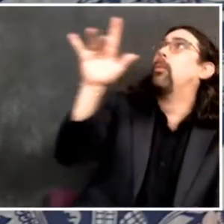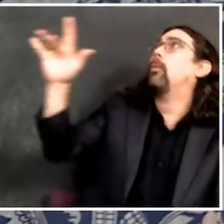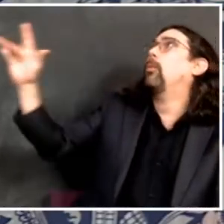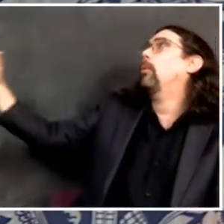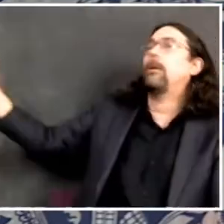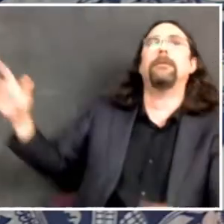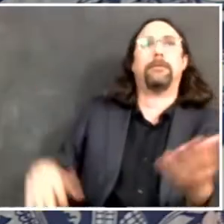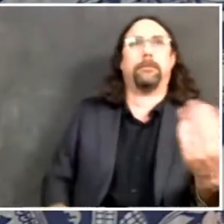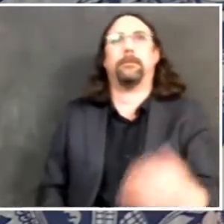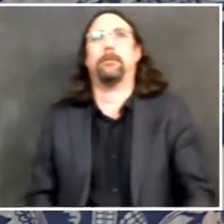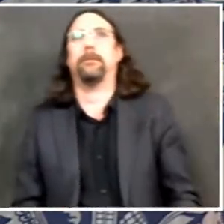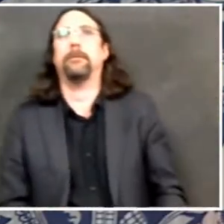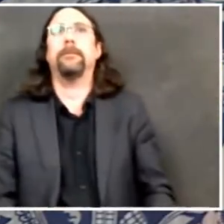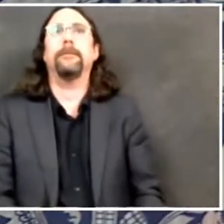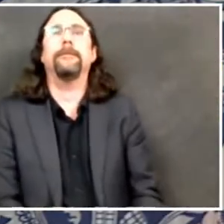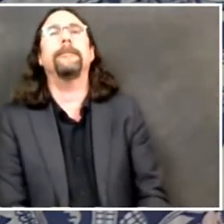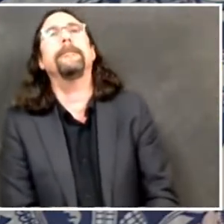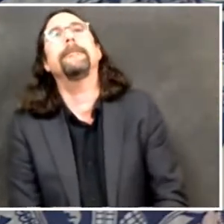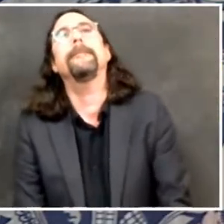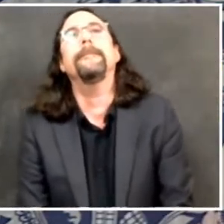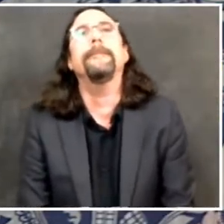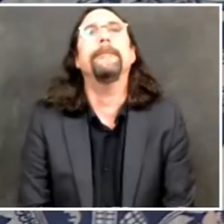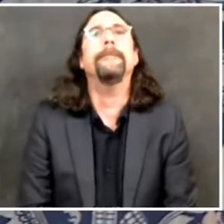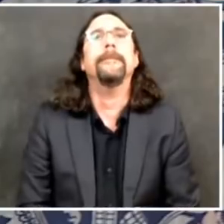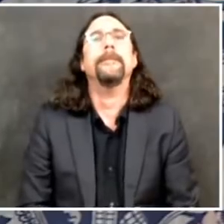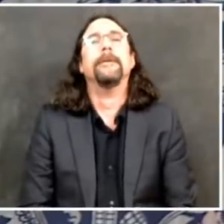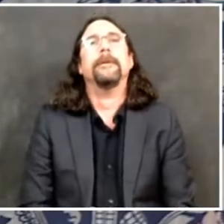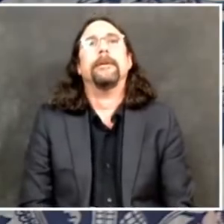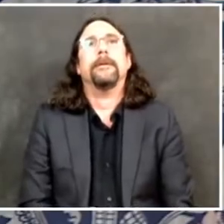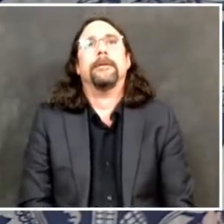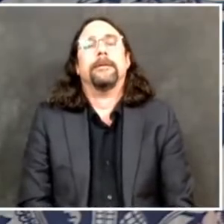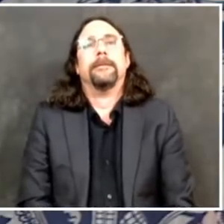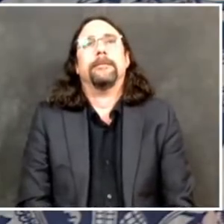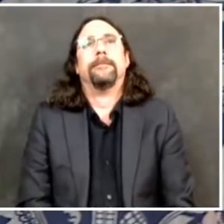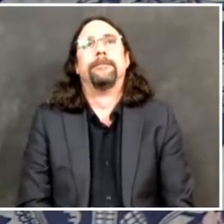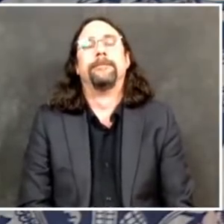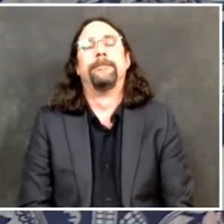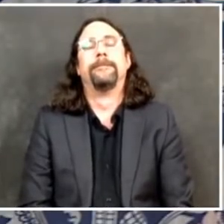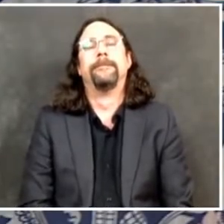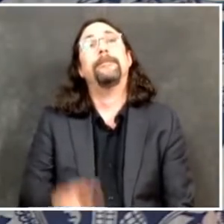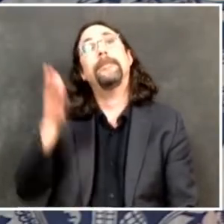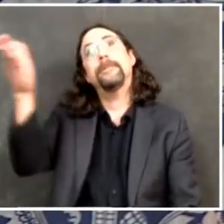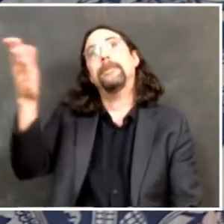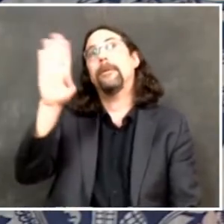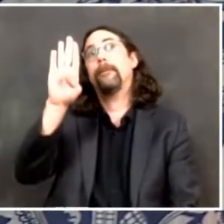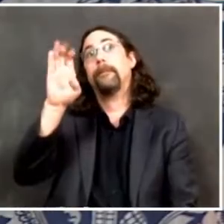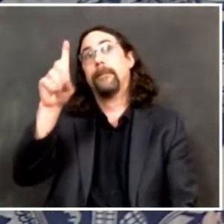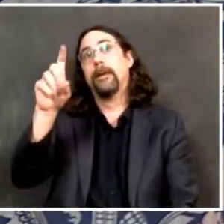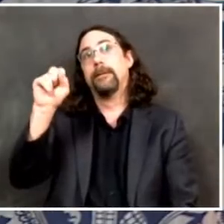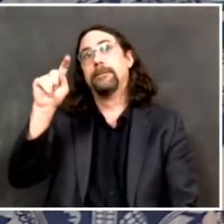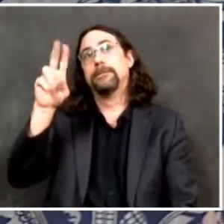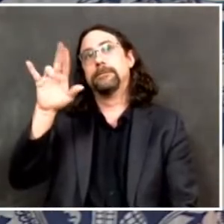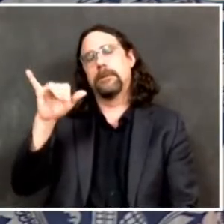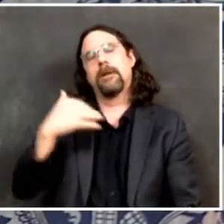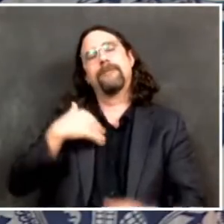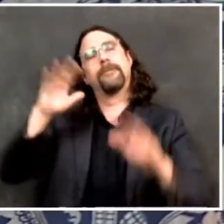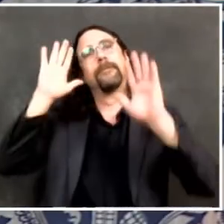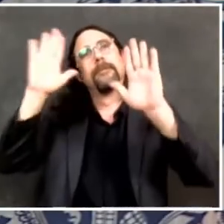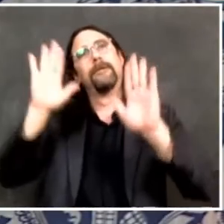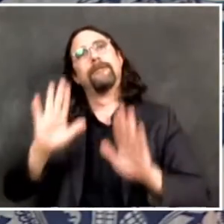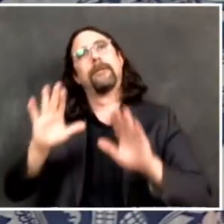Devoted people from the community who keep coming out, and they know that they're taking a risk doing it, but they keep coming out with the proper protection